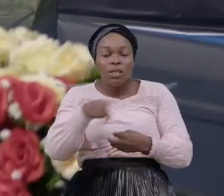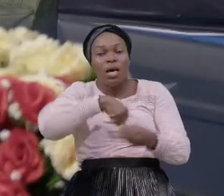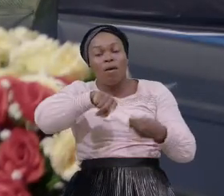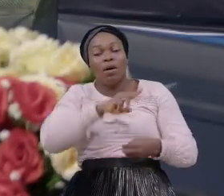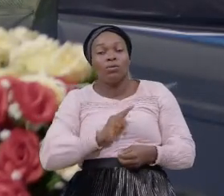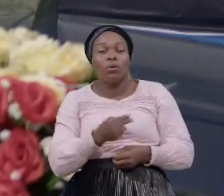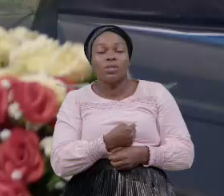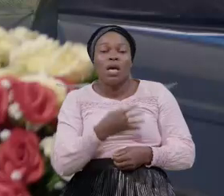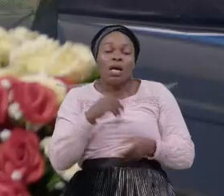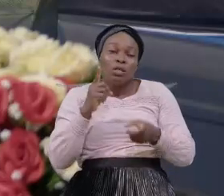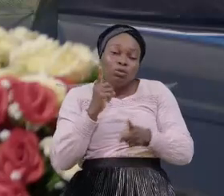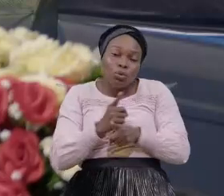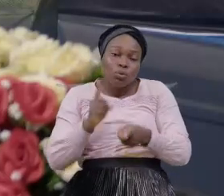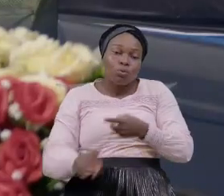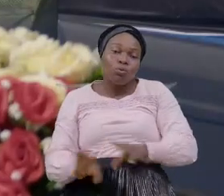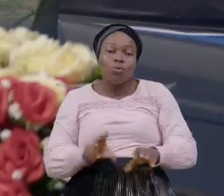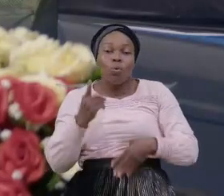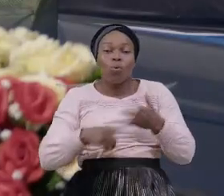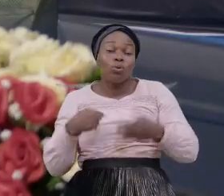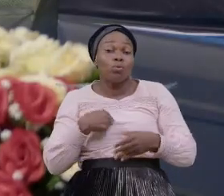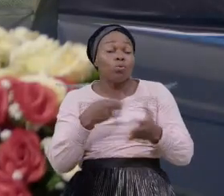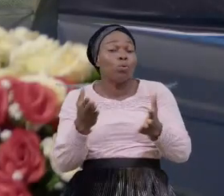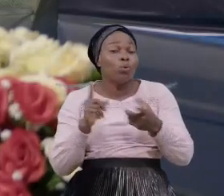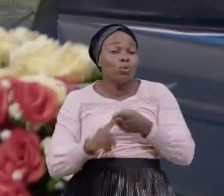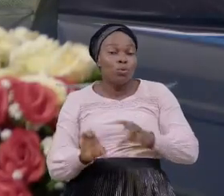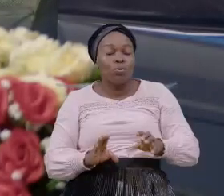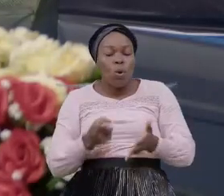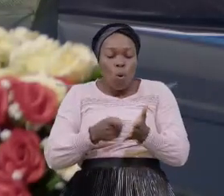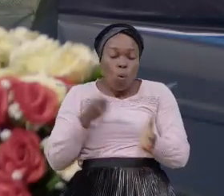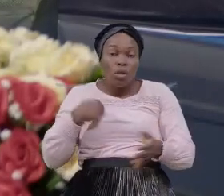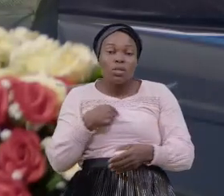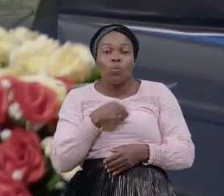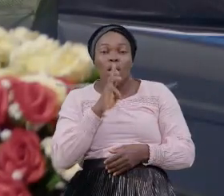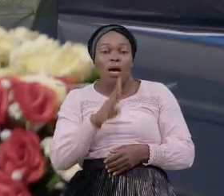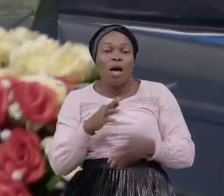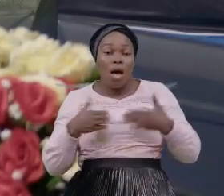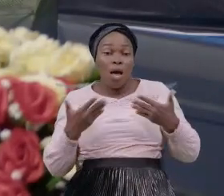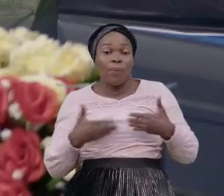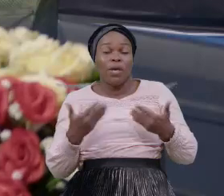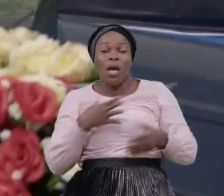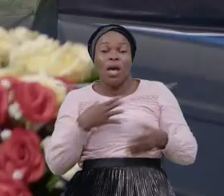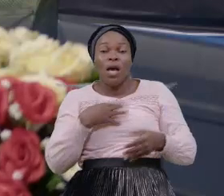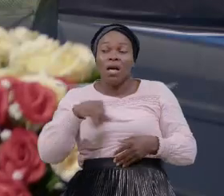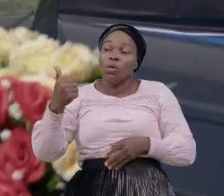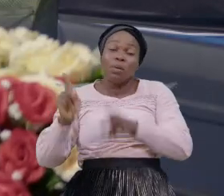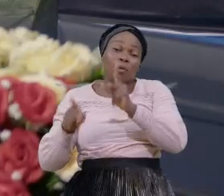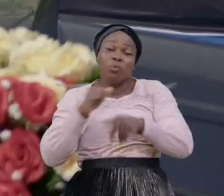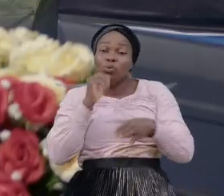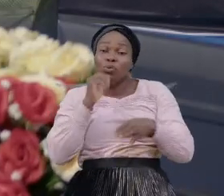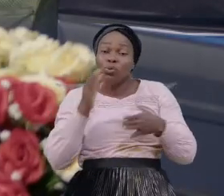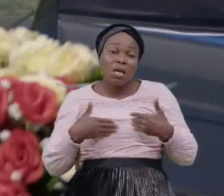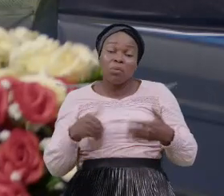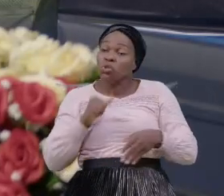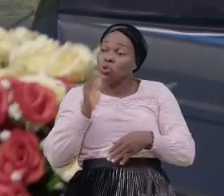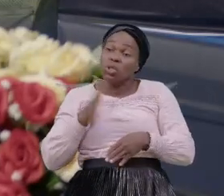we want to do. Once we're happy, if the rest of the world is unhappy, that's their cup of tea. That kind of